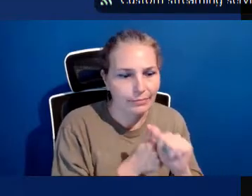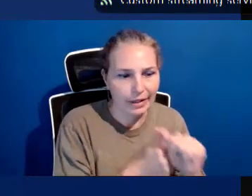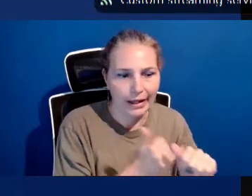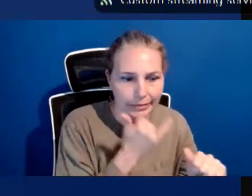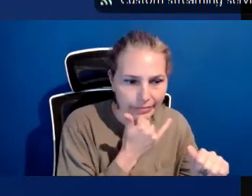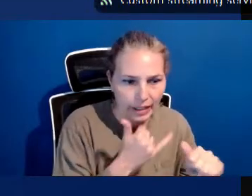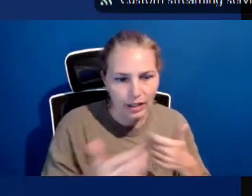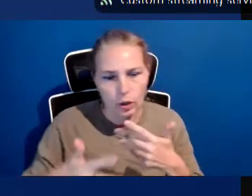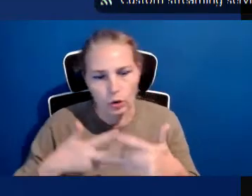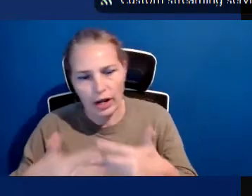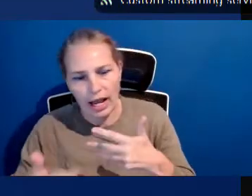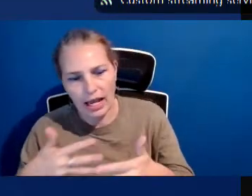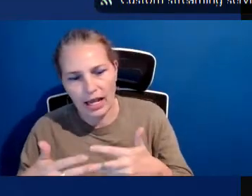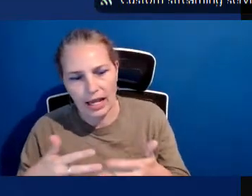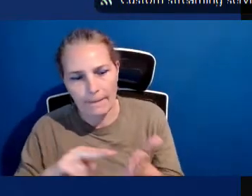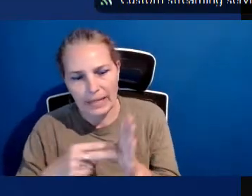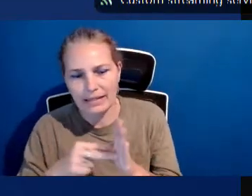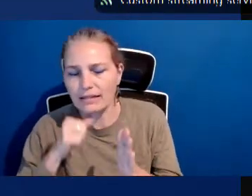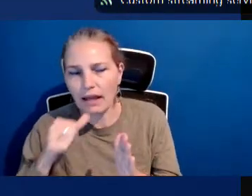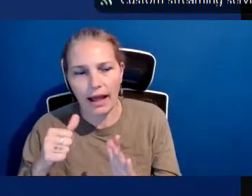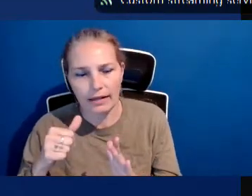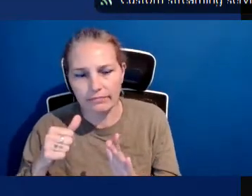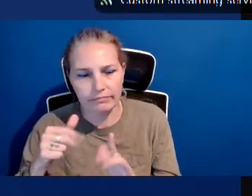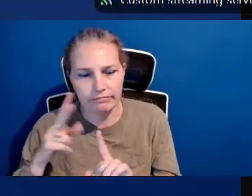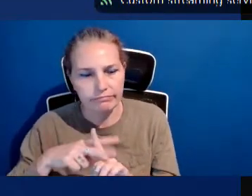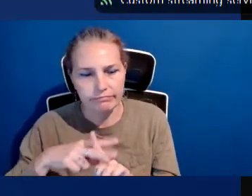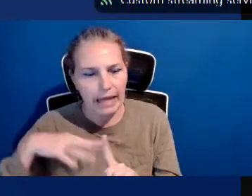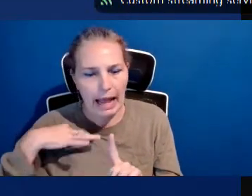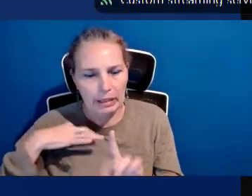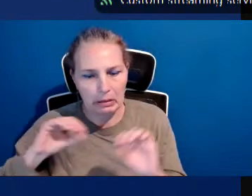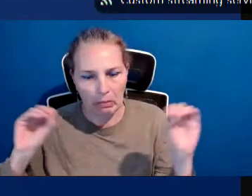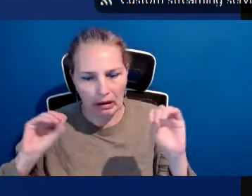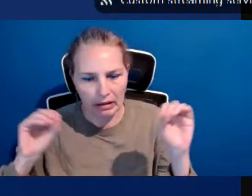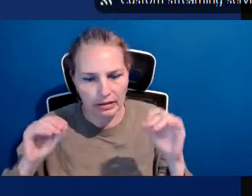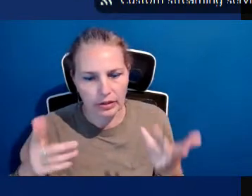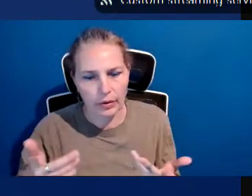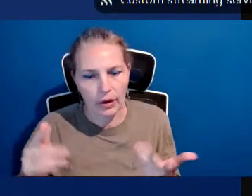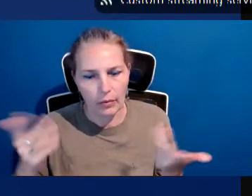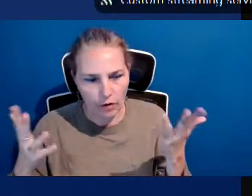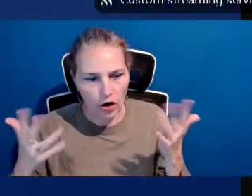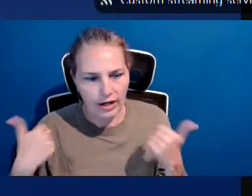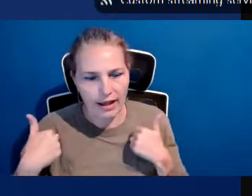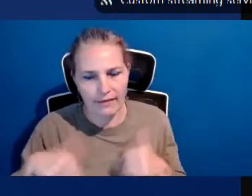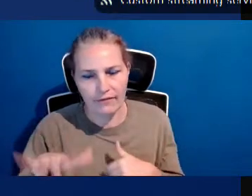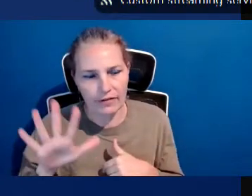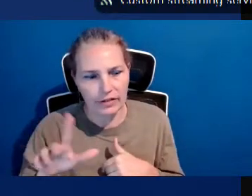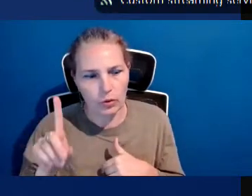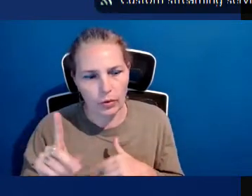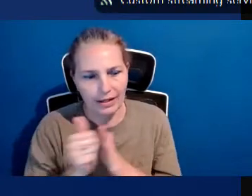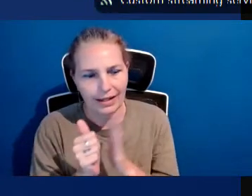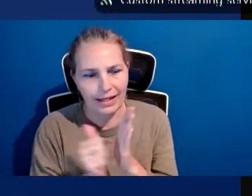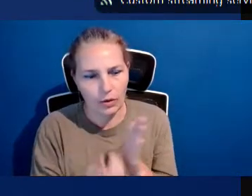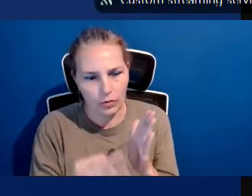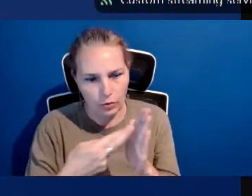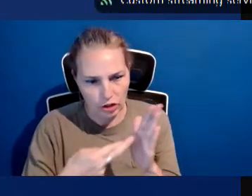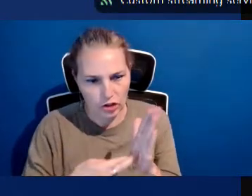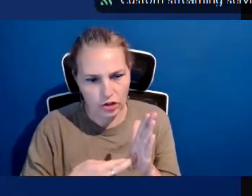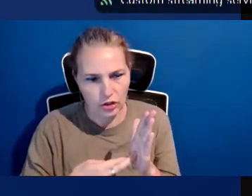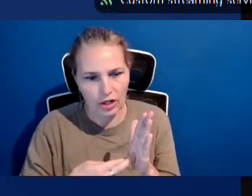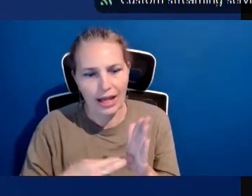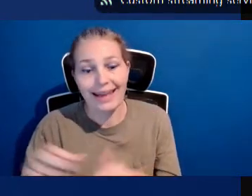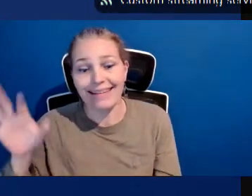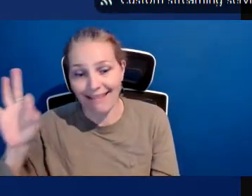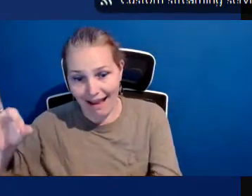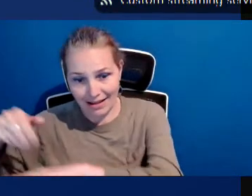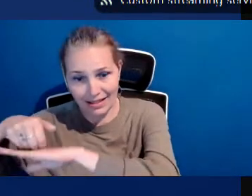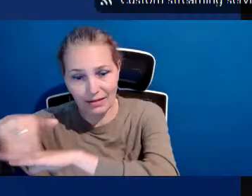had 51 account signups and 9 submissions, which is great. We've already been able to return 1 report to the